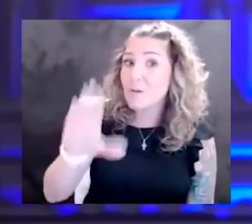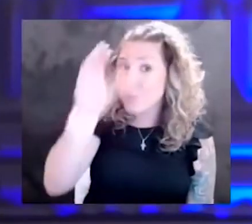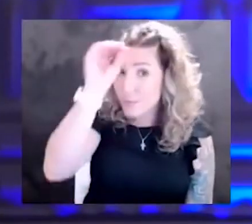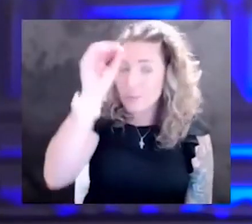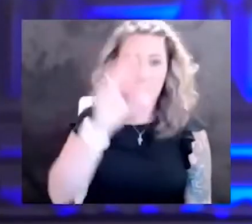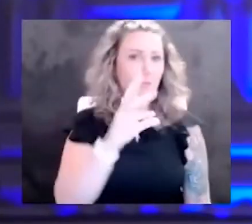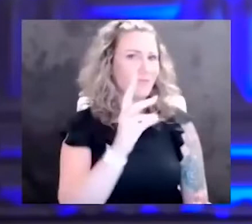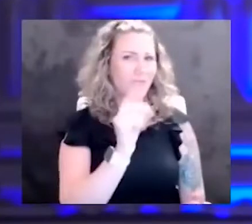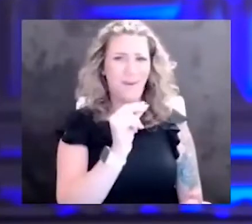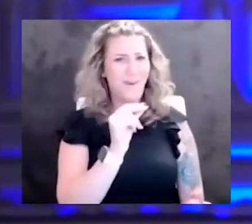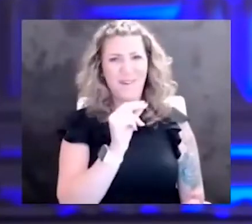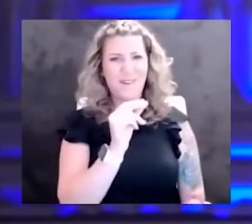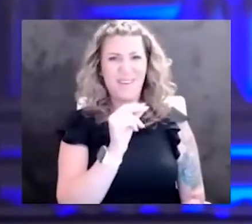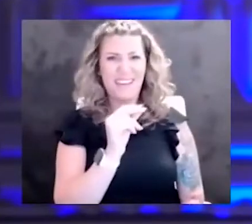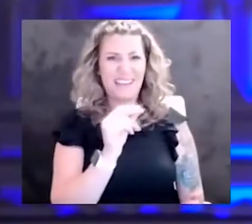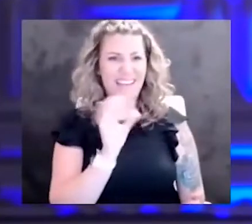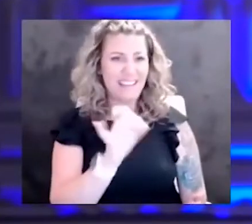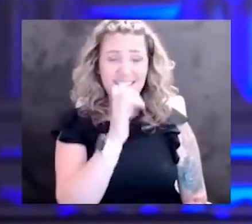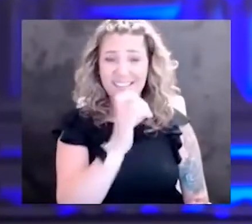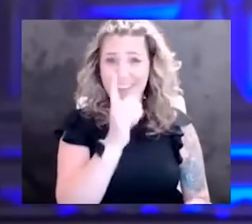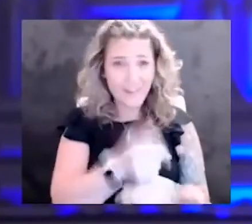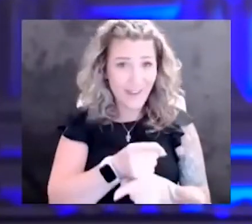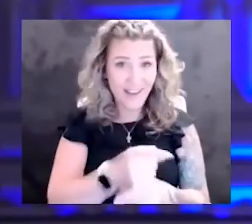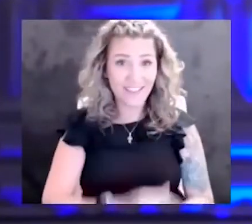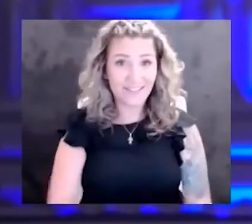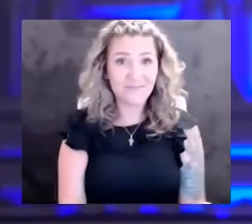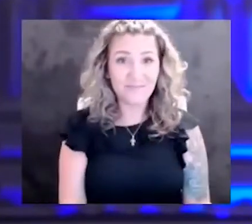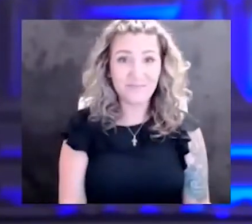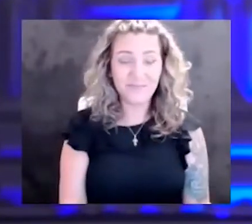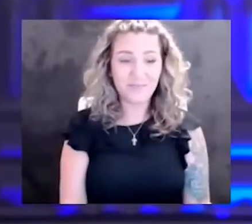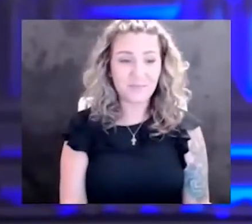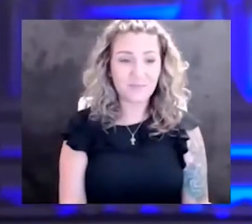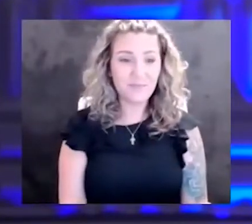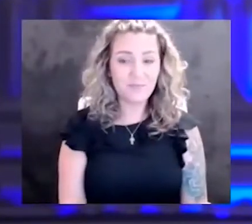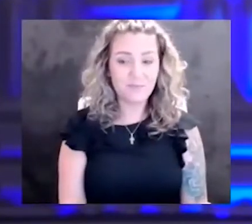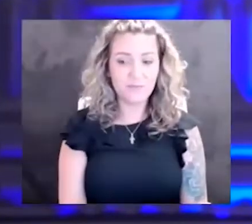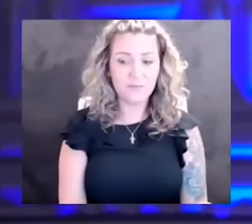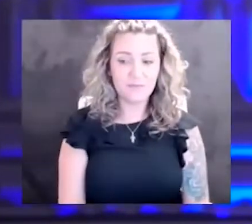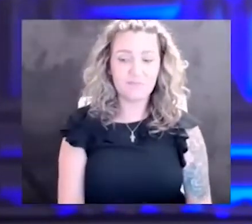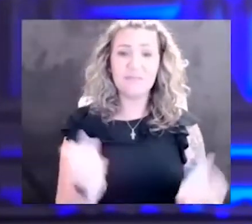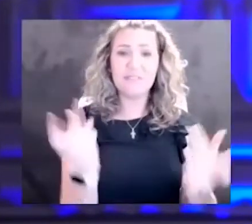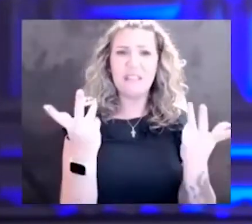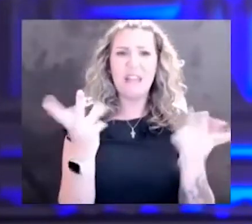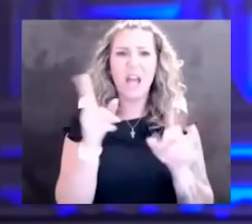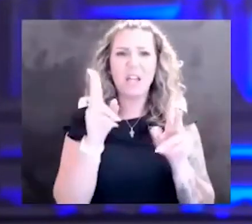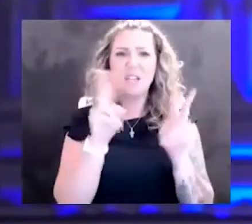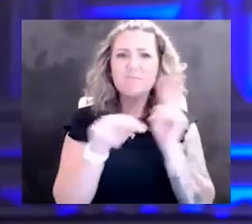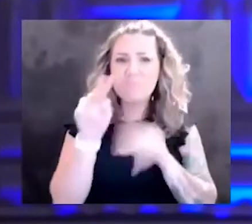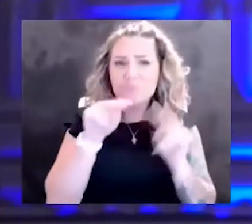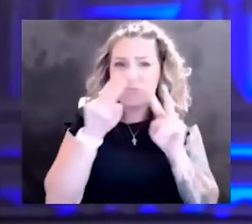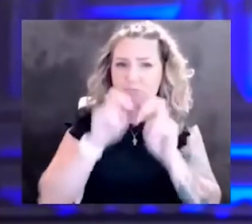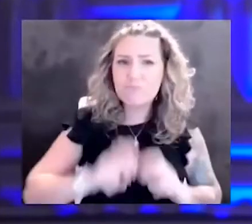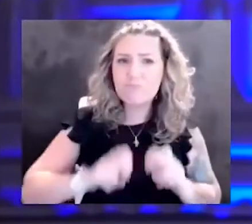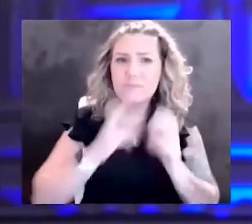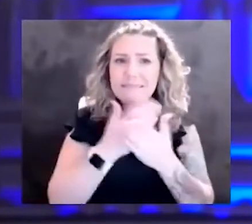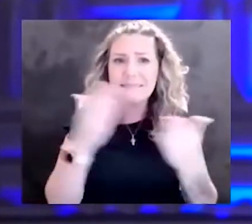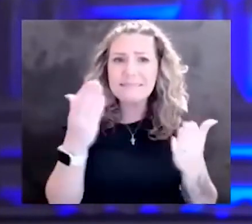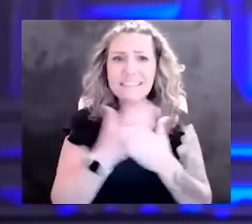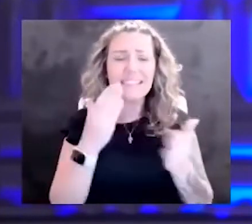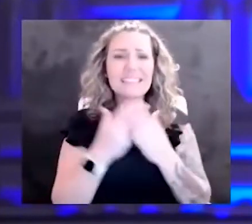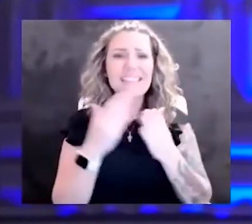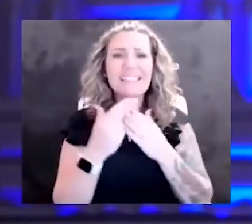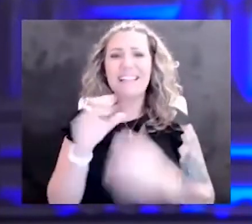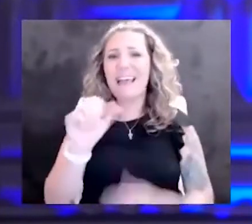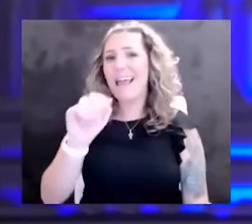is inaccurate. A lot of what we're looking at for these types of things is just looking at antibodies. But we also